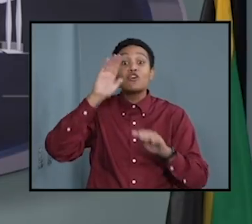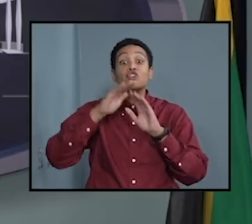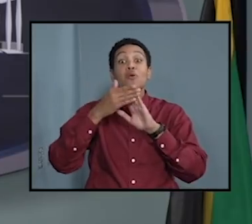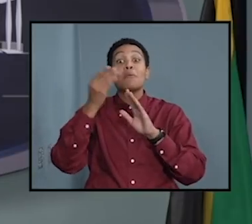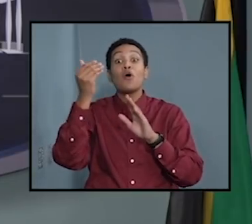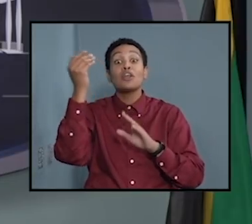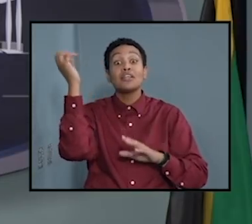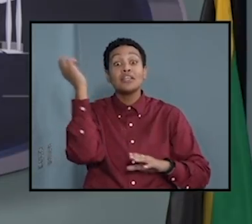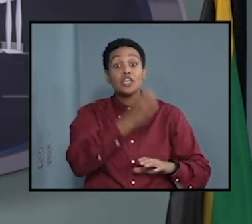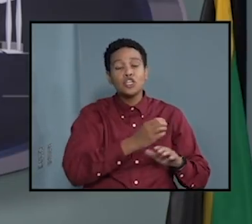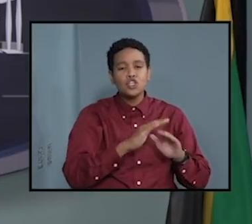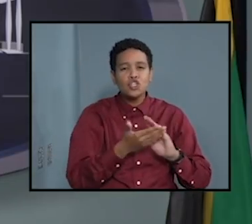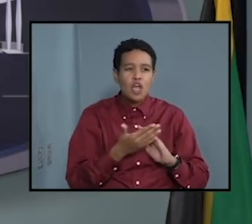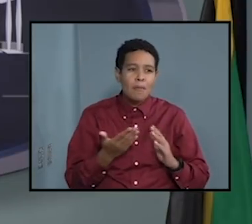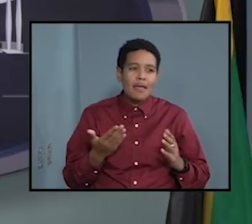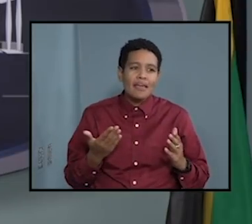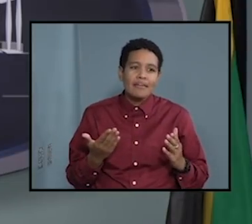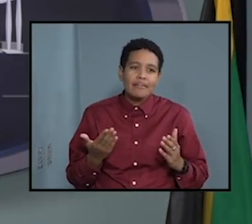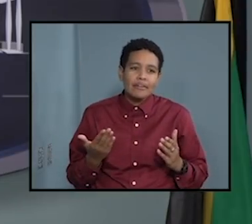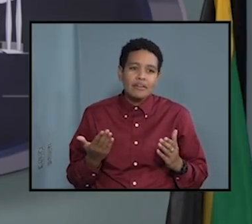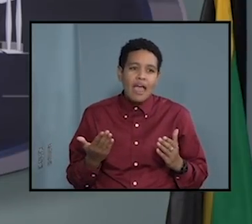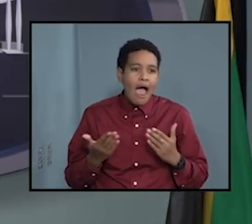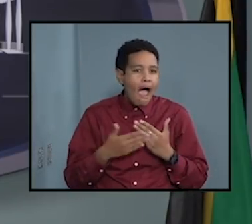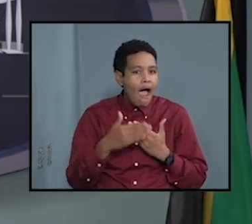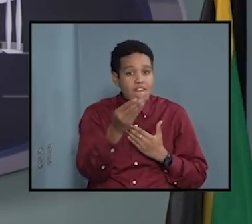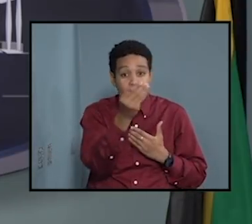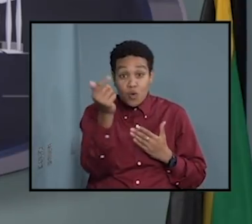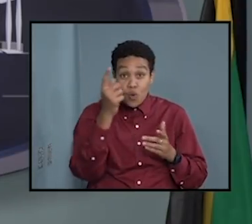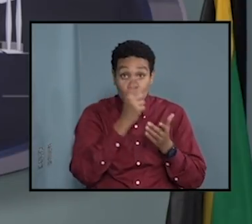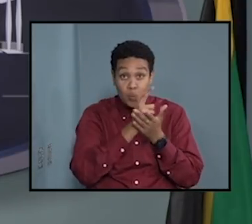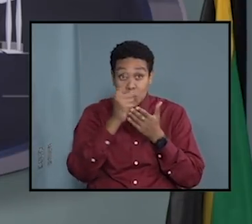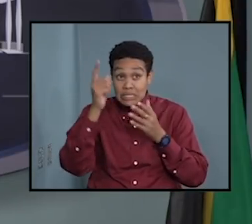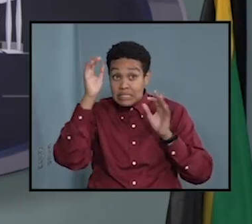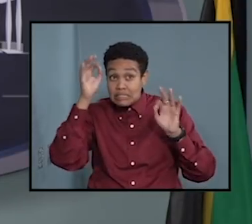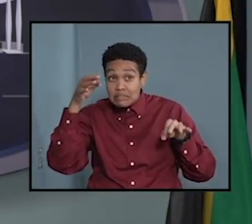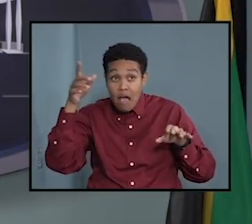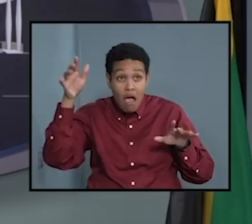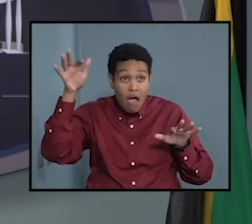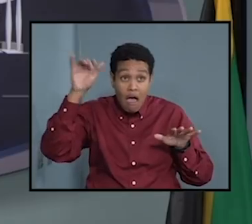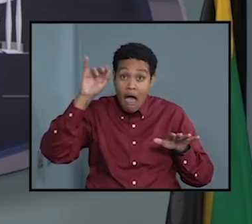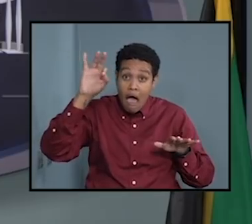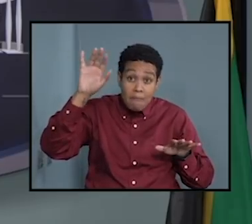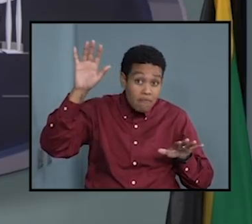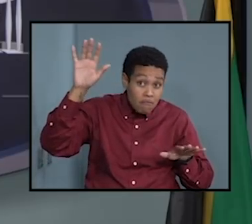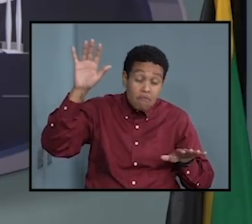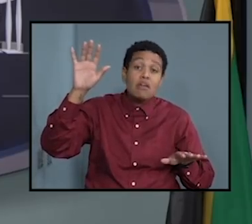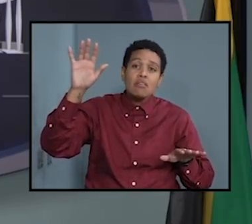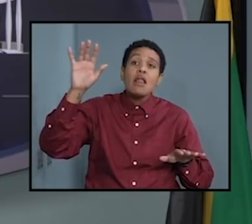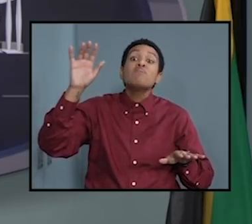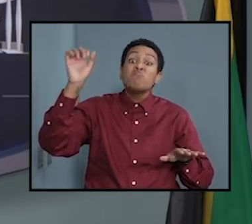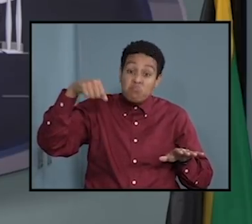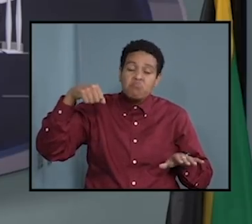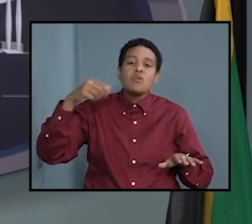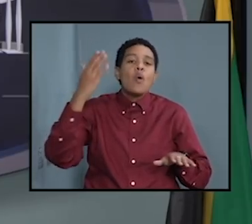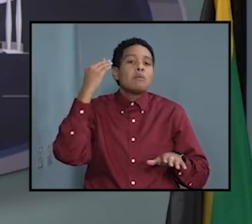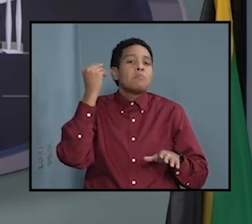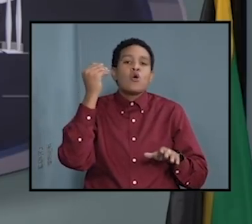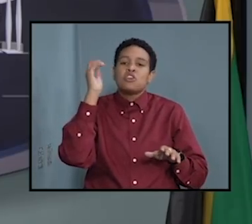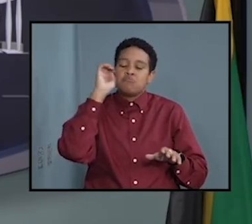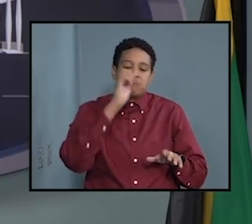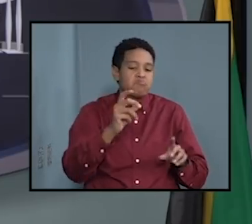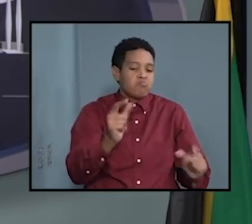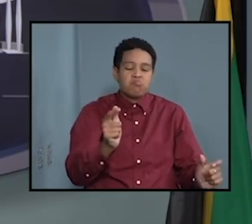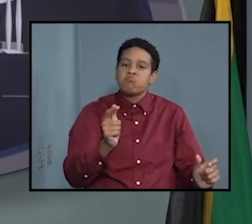to be made right after that. We are actually entertaining missions from the fund at this